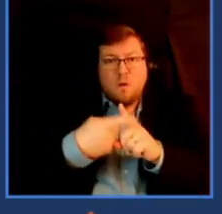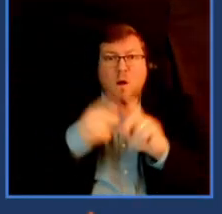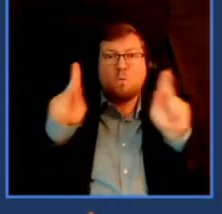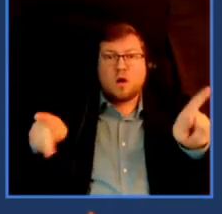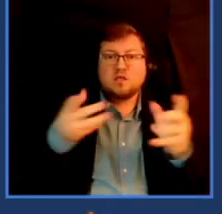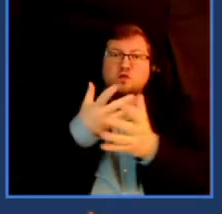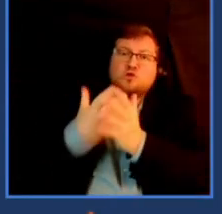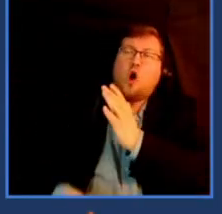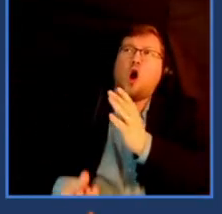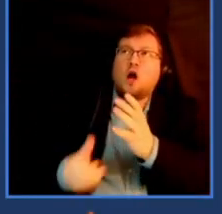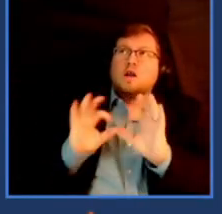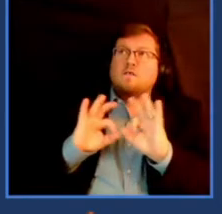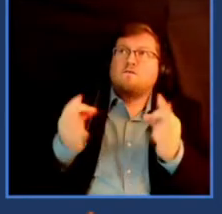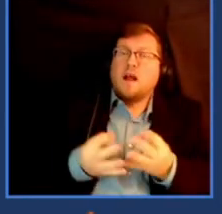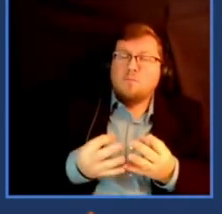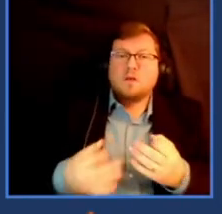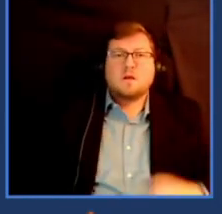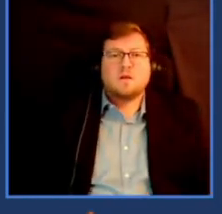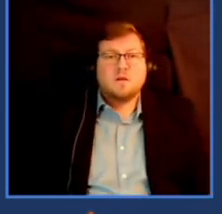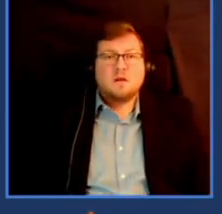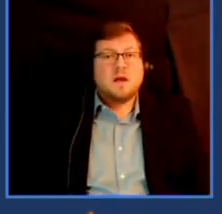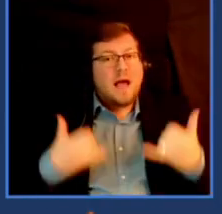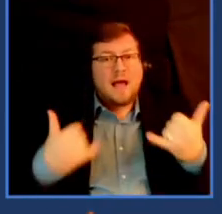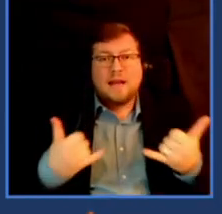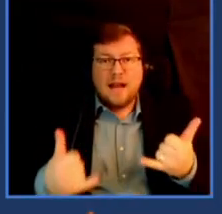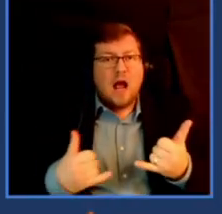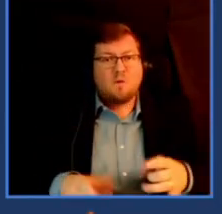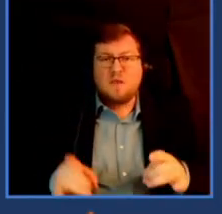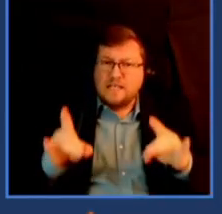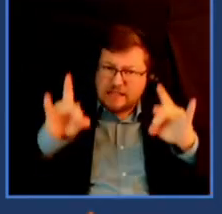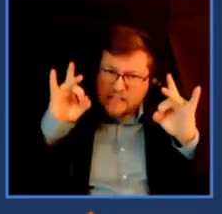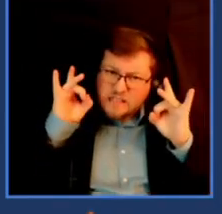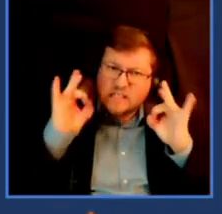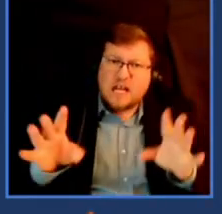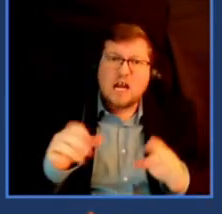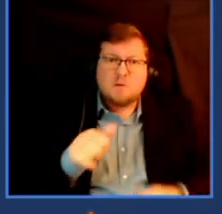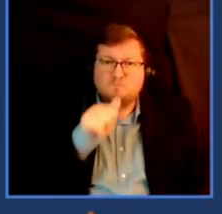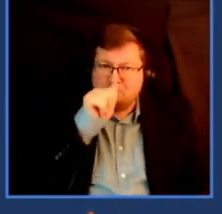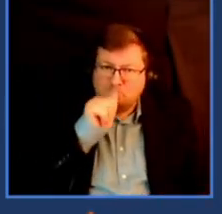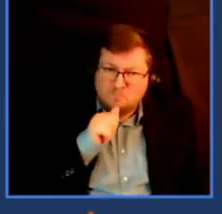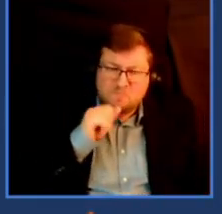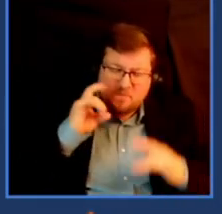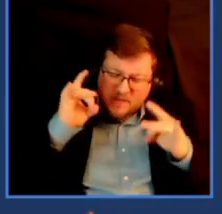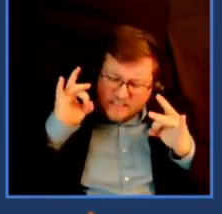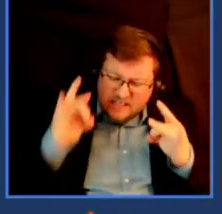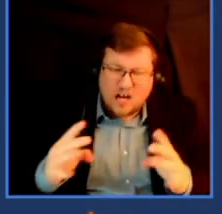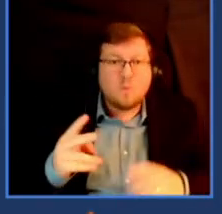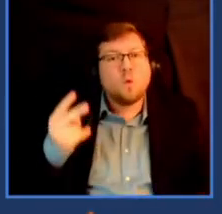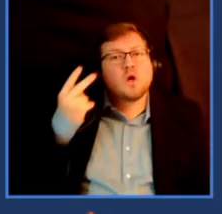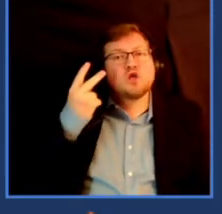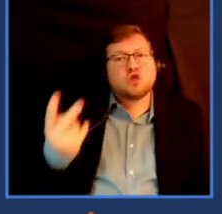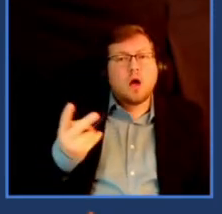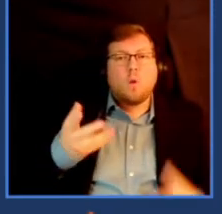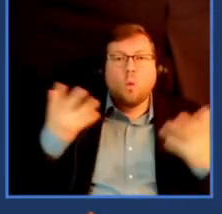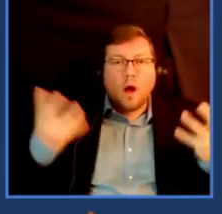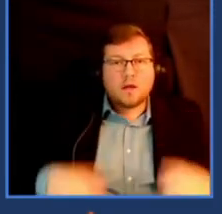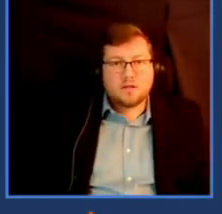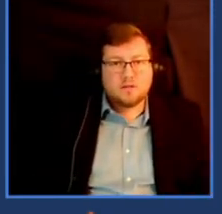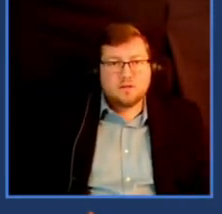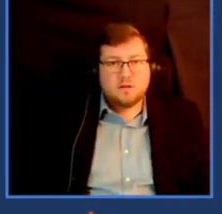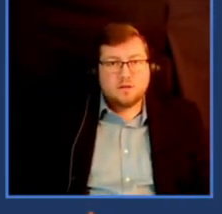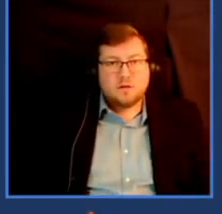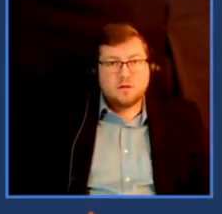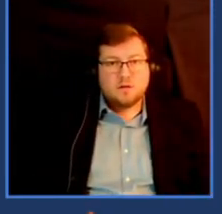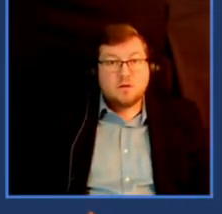in the midst of this unspeakable human pain and suffering, what did we witness? We saw the